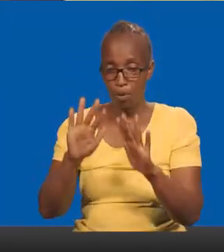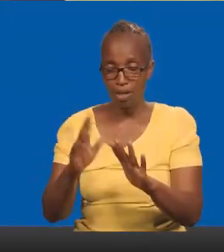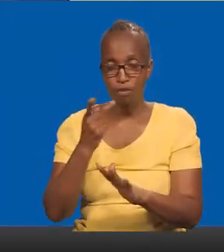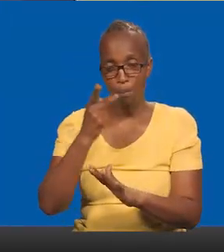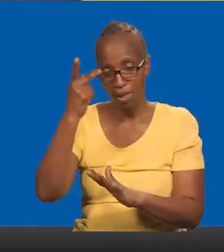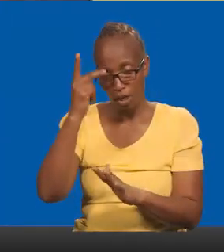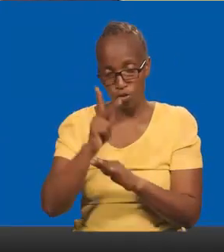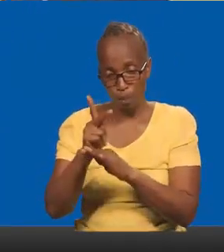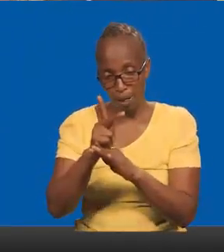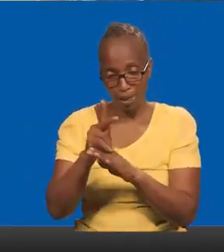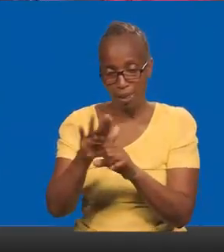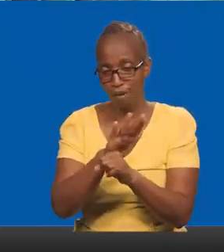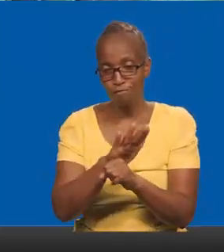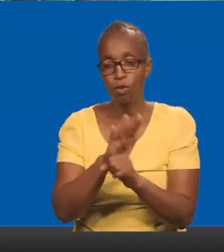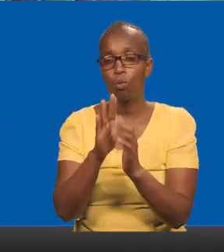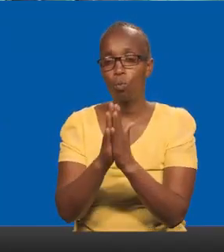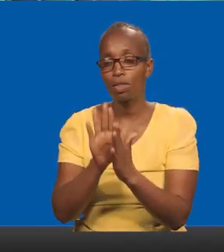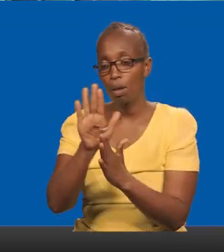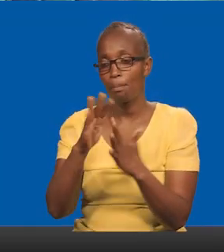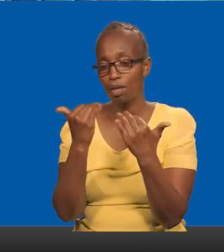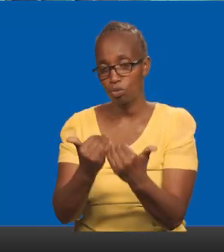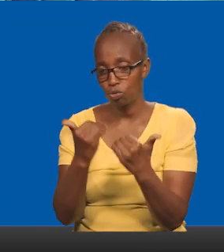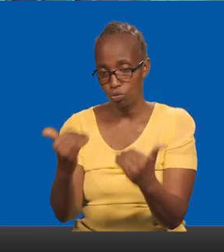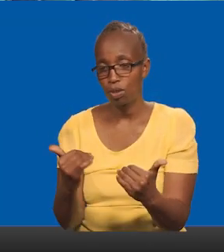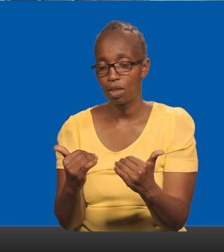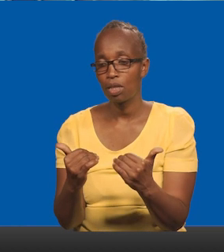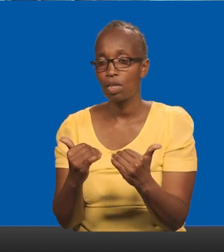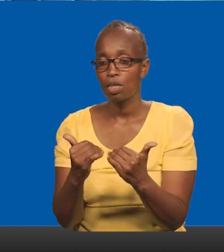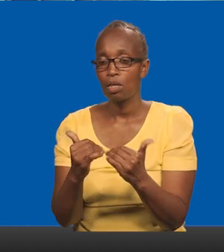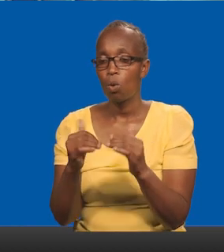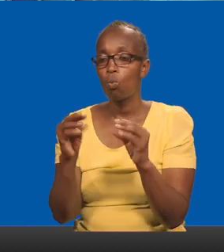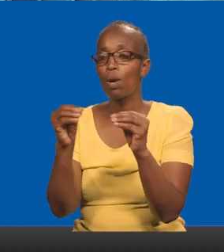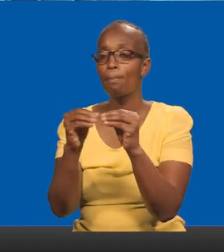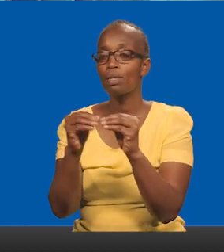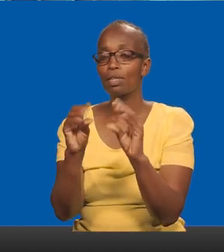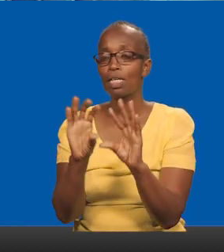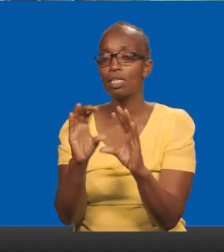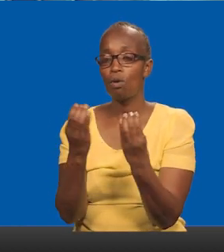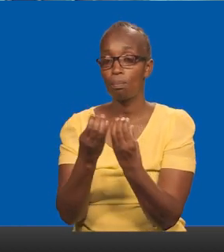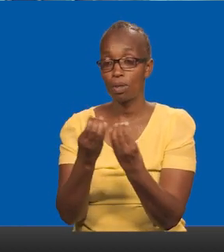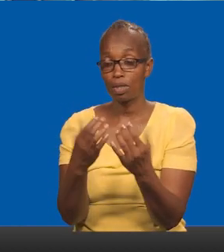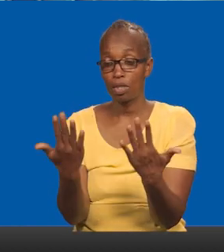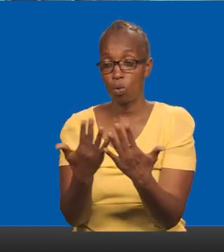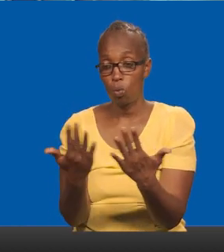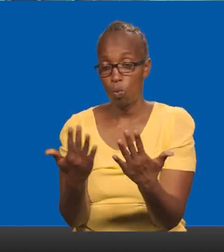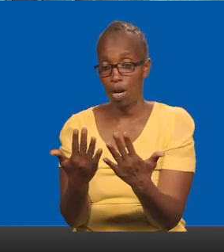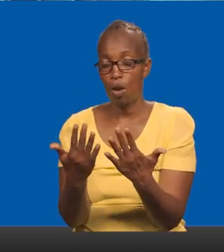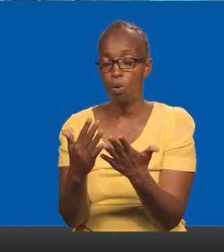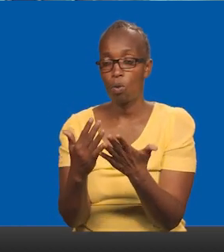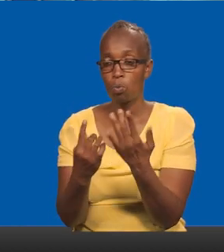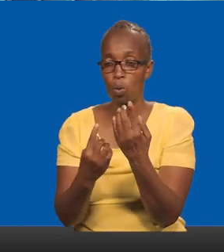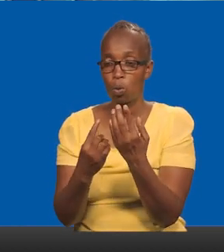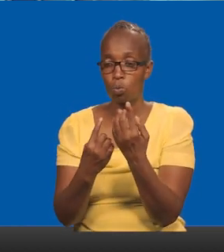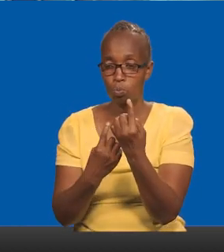wanayofanya katika mitandao ya kijamii. Meet as a community where we draw our strength to move on and to be